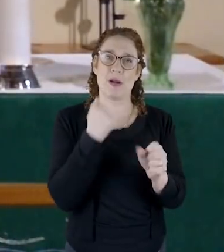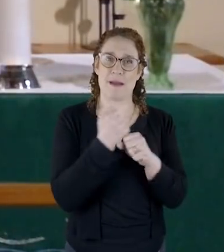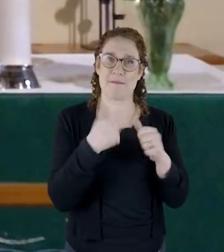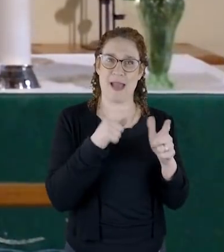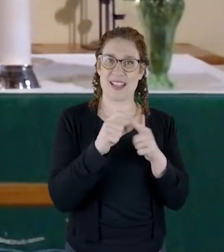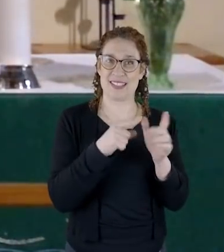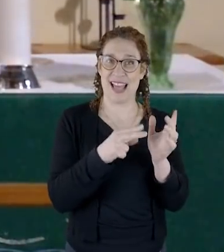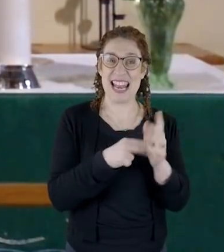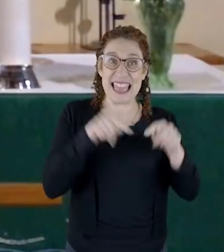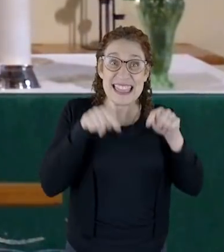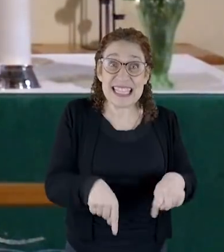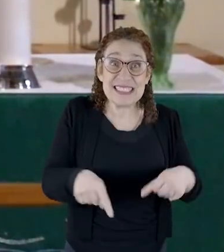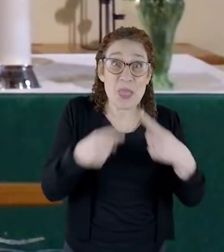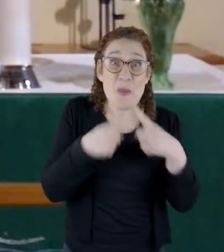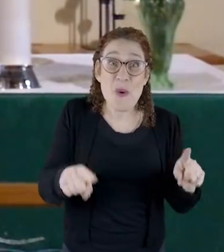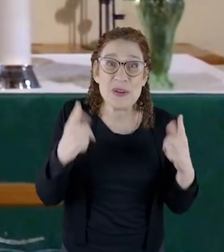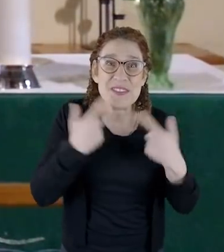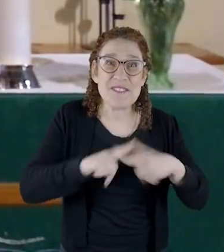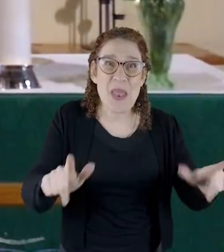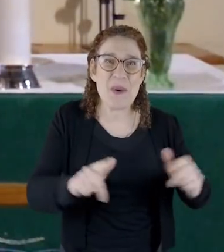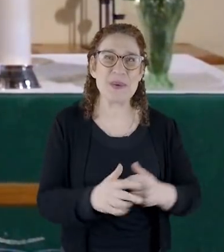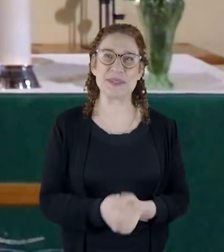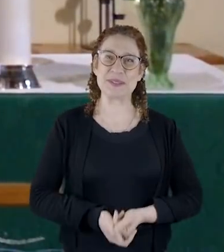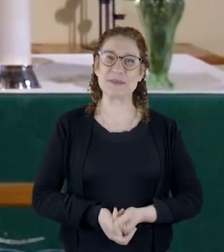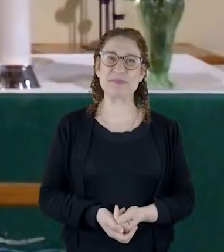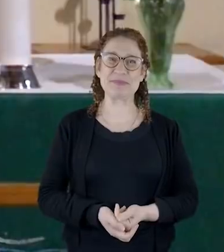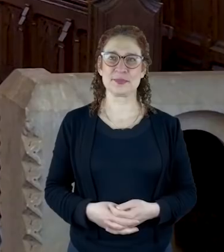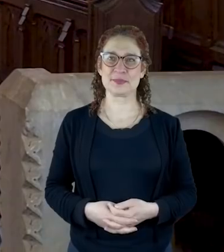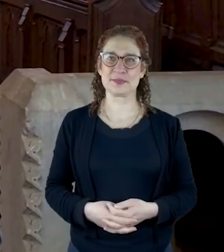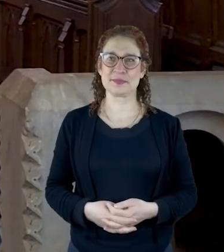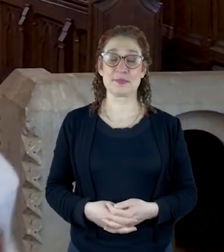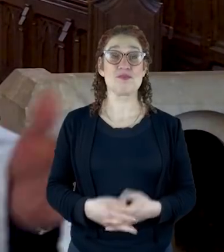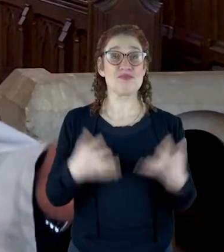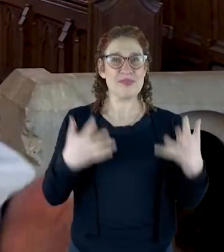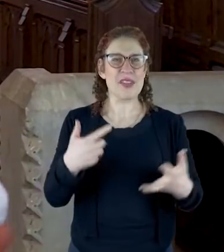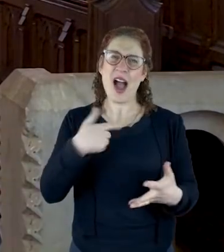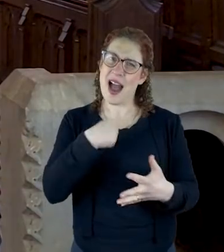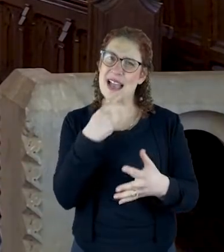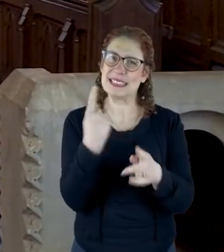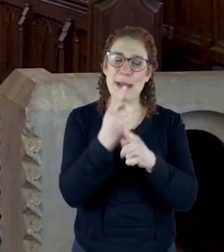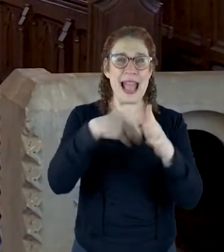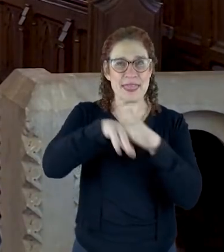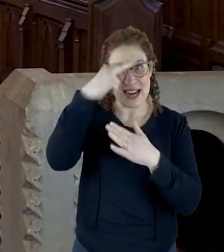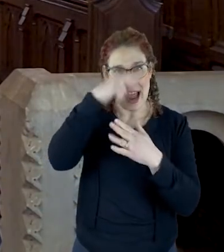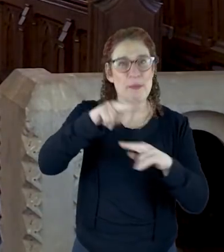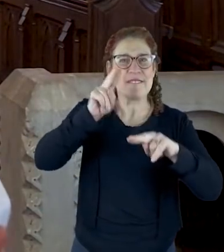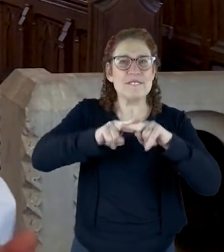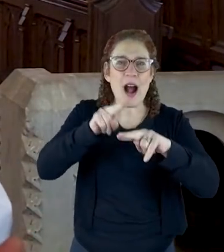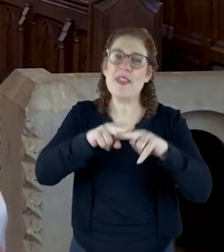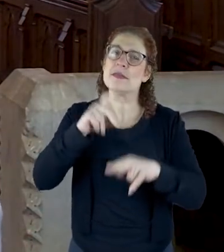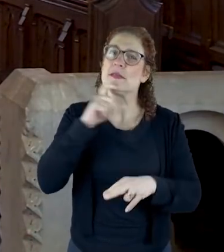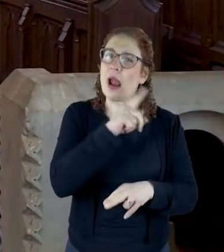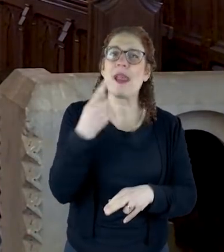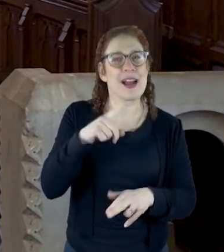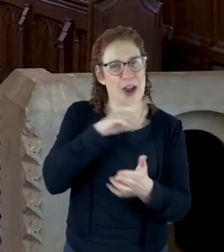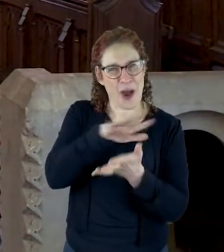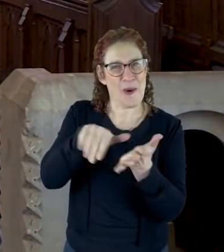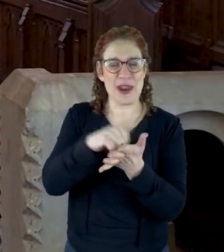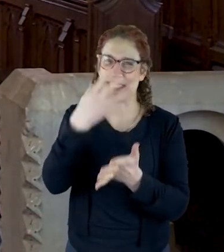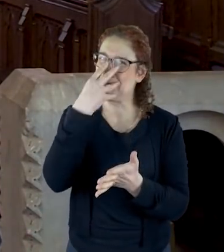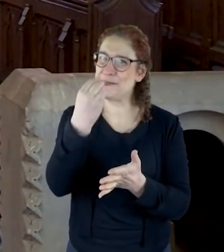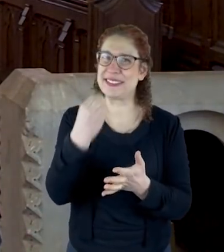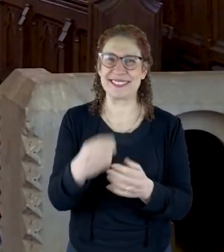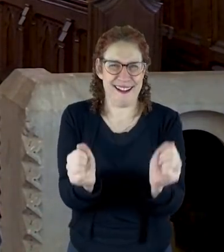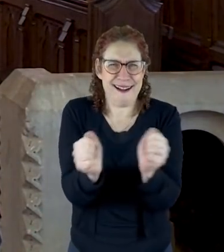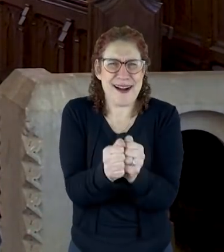Magadan. This is the word of the Lord. May I speak in the name of the Father, the Son, and the Holy